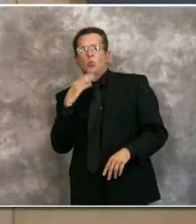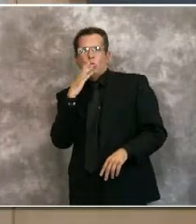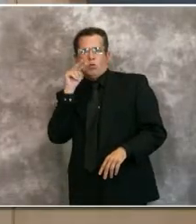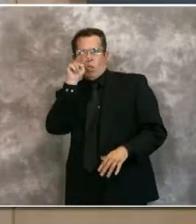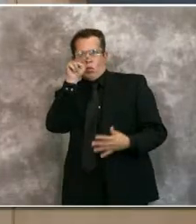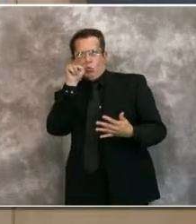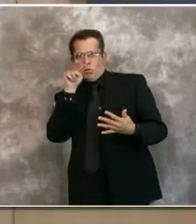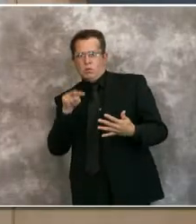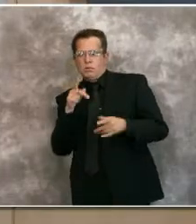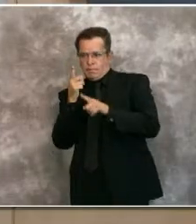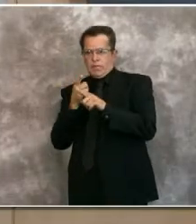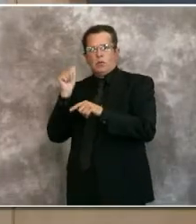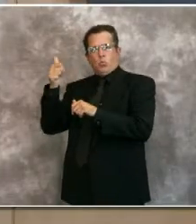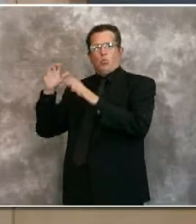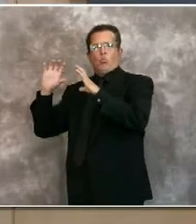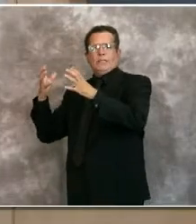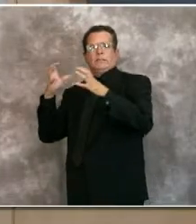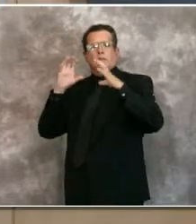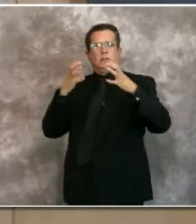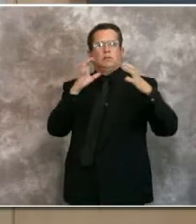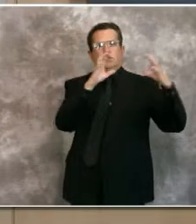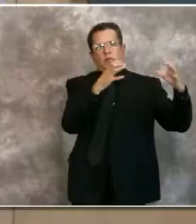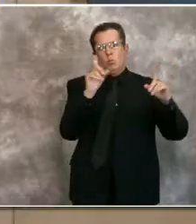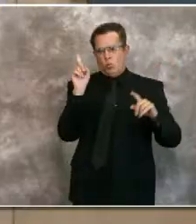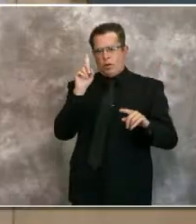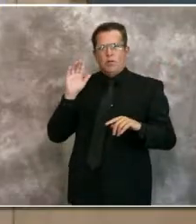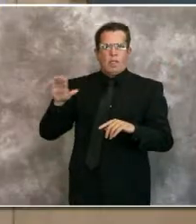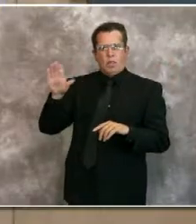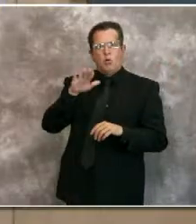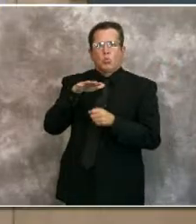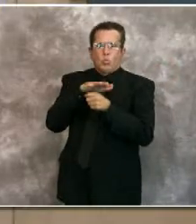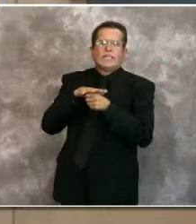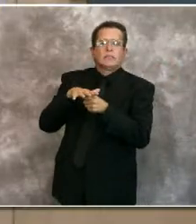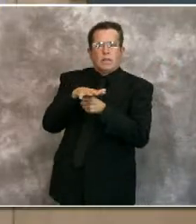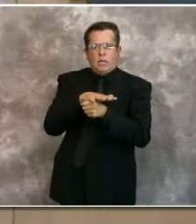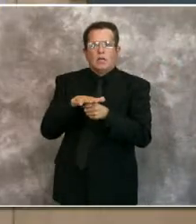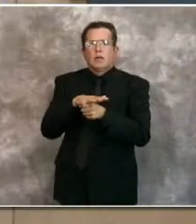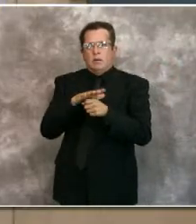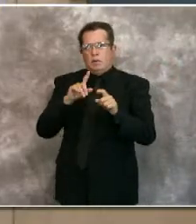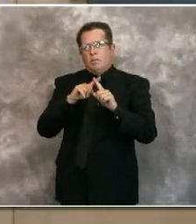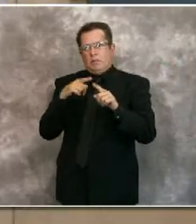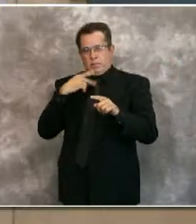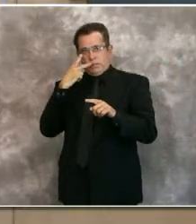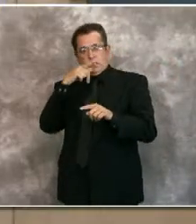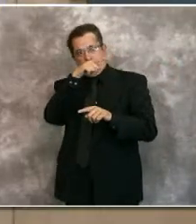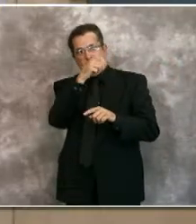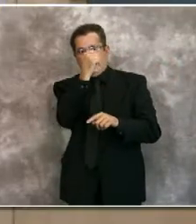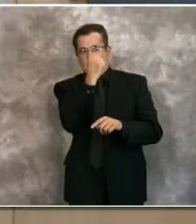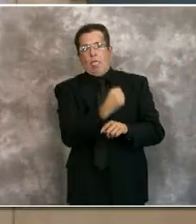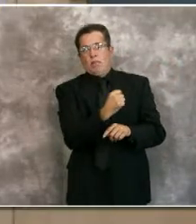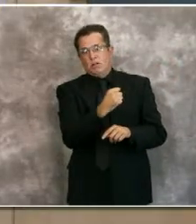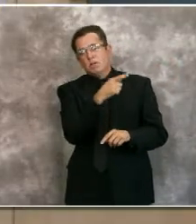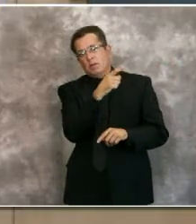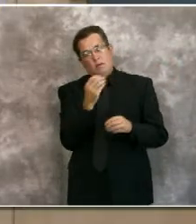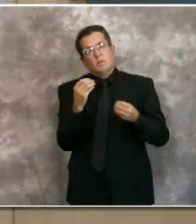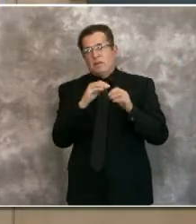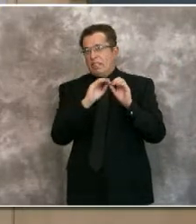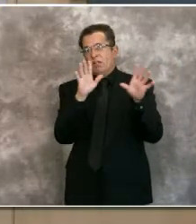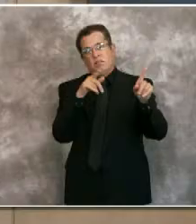by region. I think you'll see in the report that we put out tomorrow that the southern region has clearly a